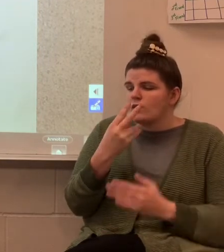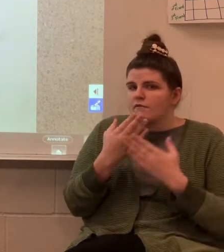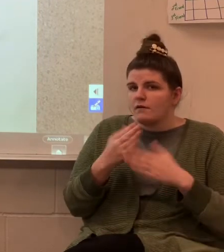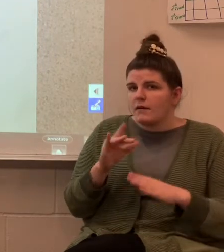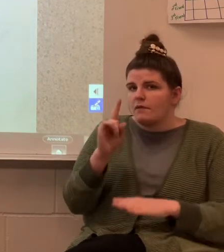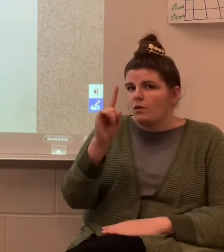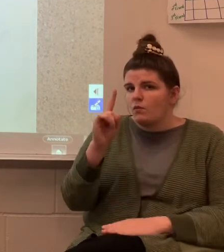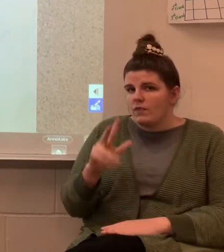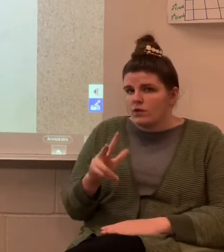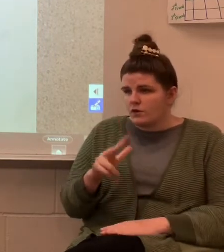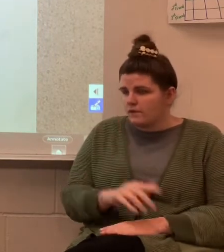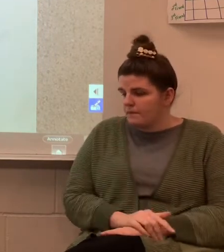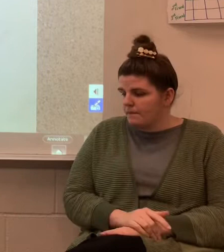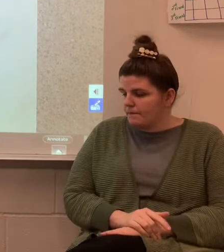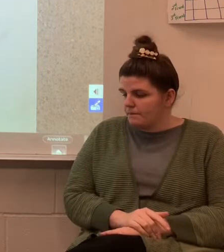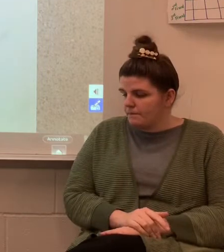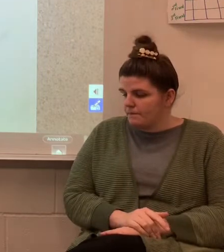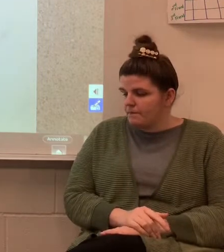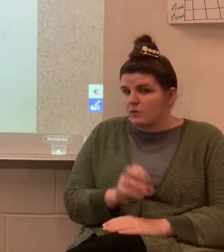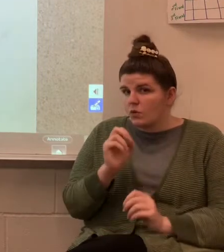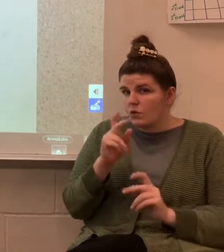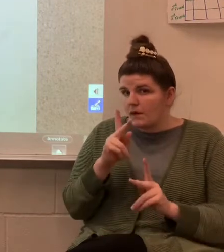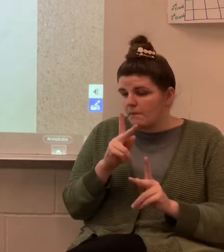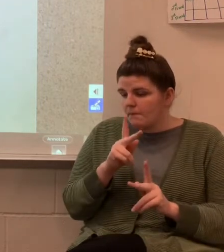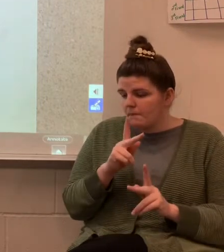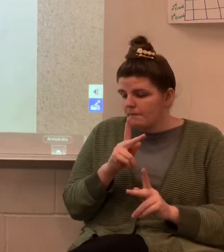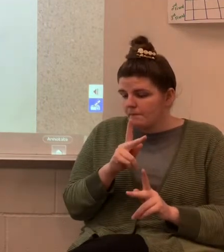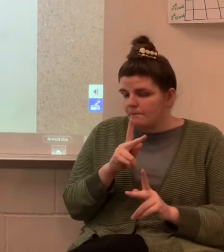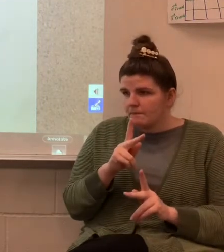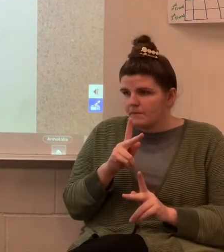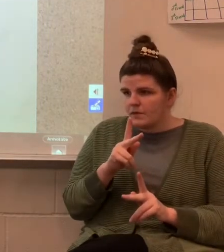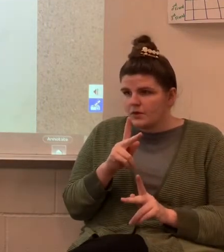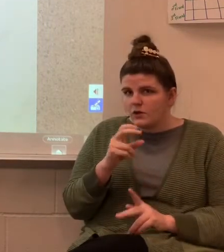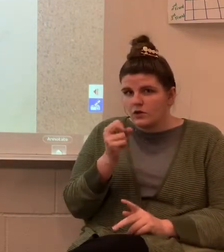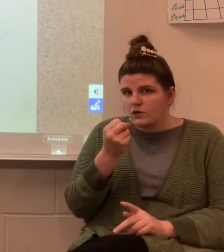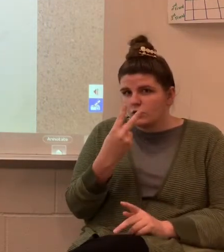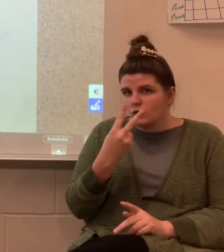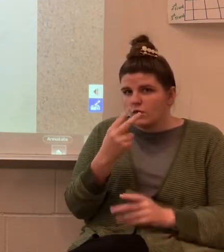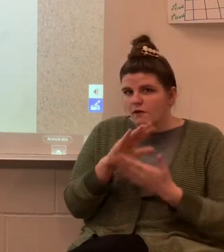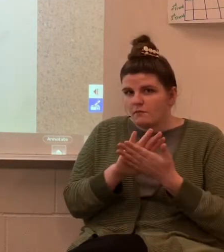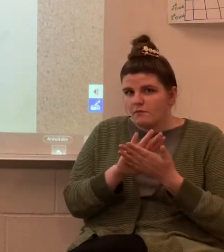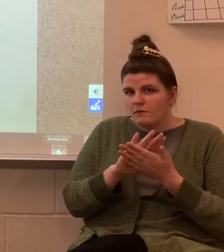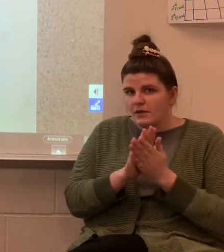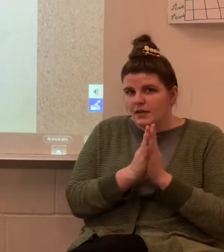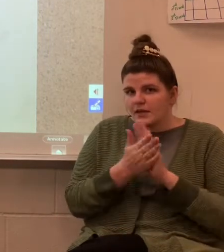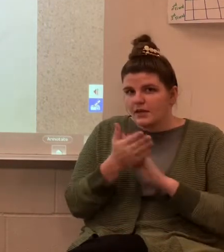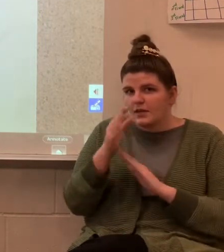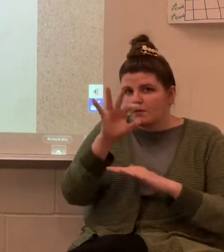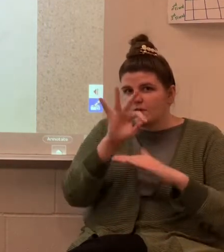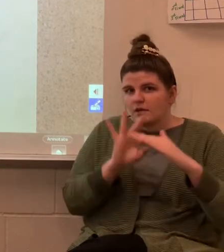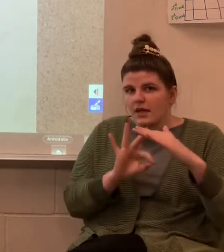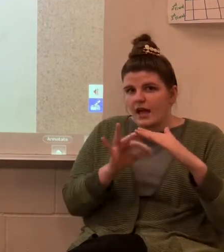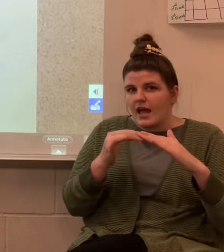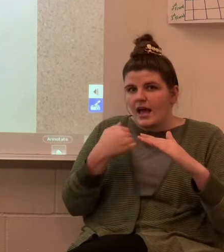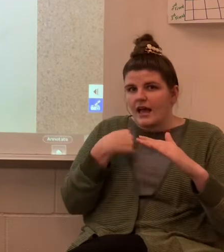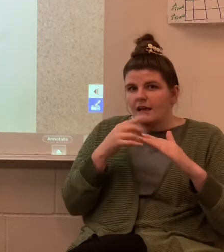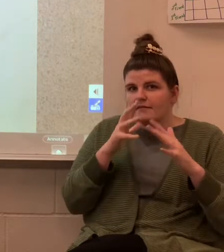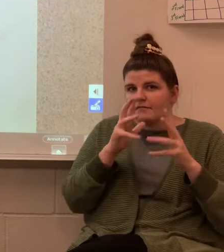1/3. Okay? So 12 becomes a fraction. I keep, I multiply, I